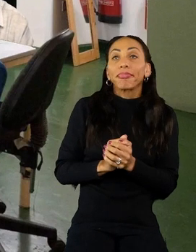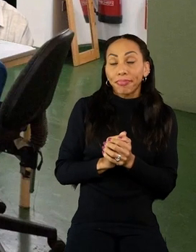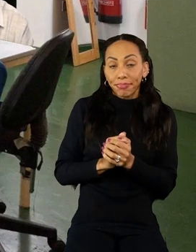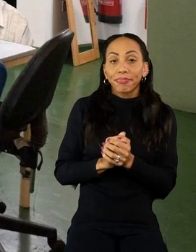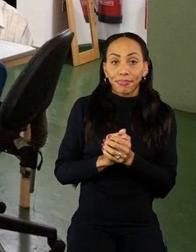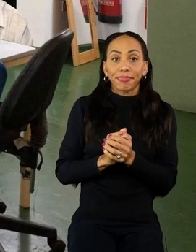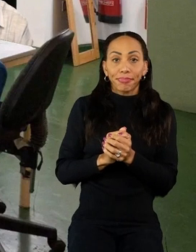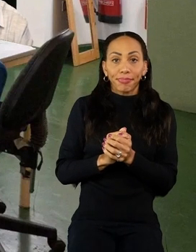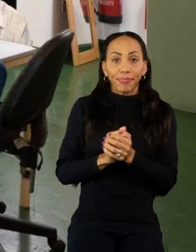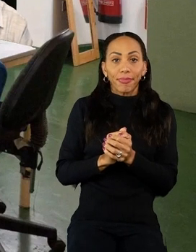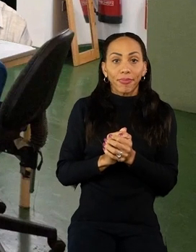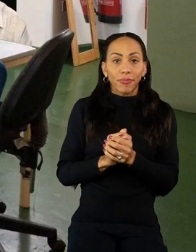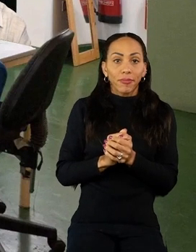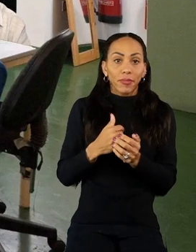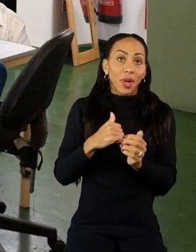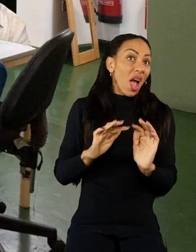so on.